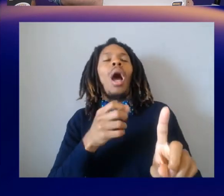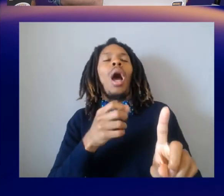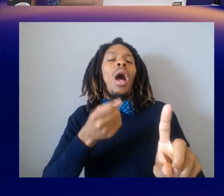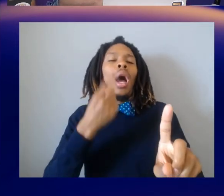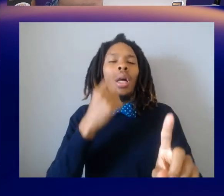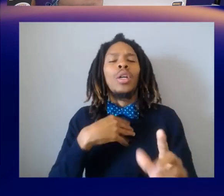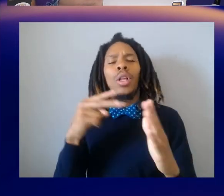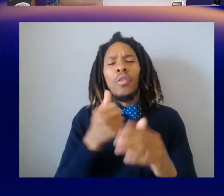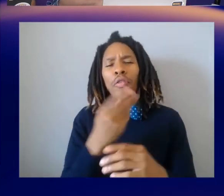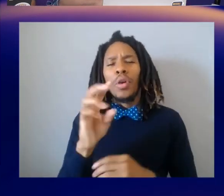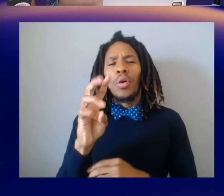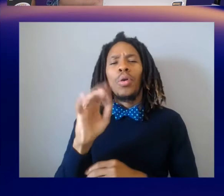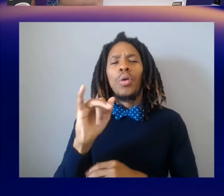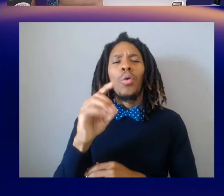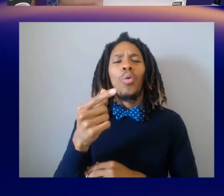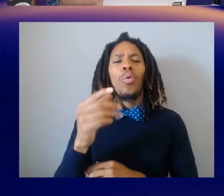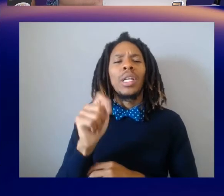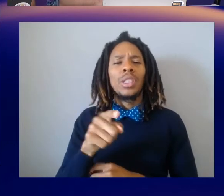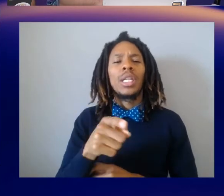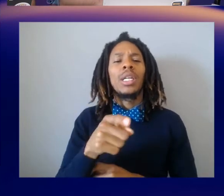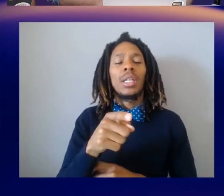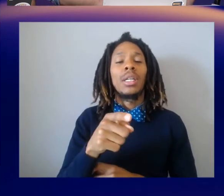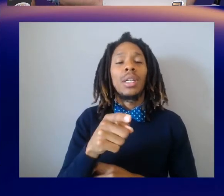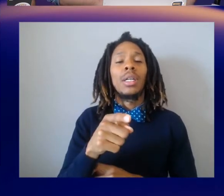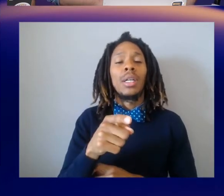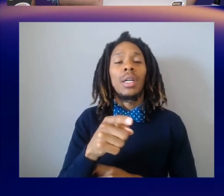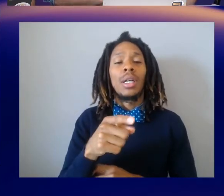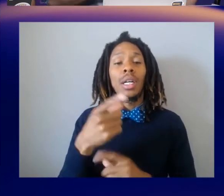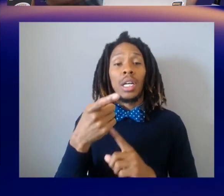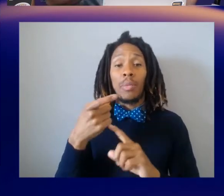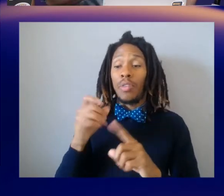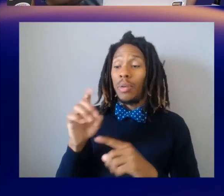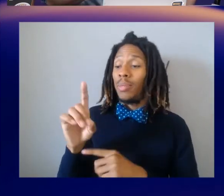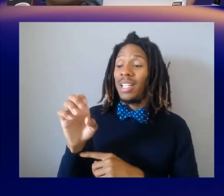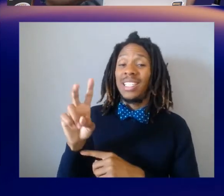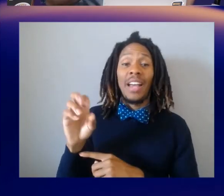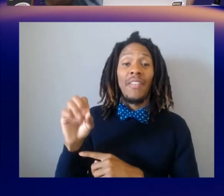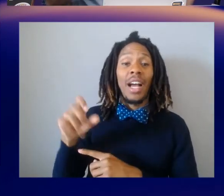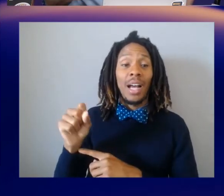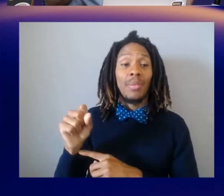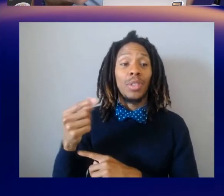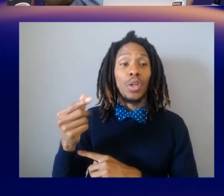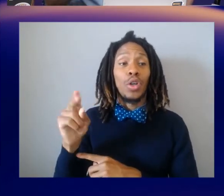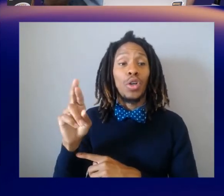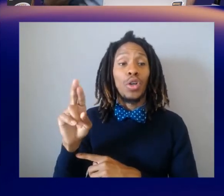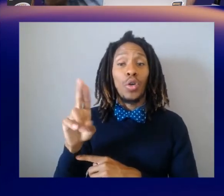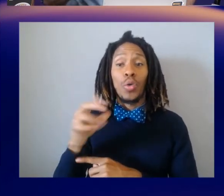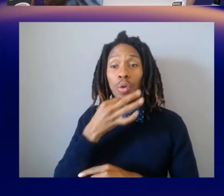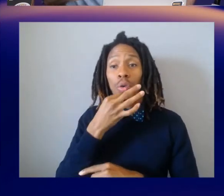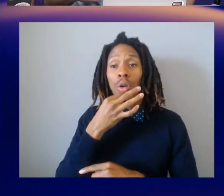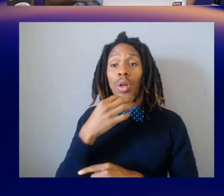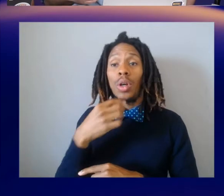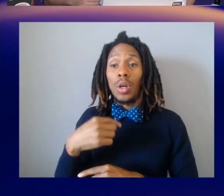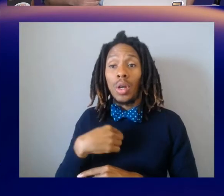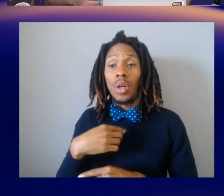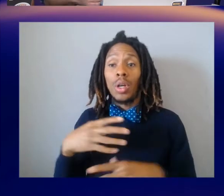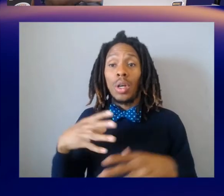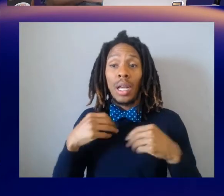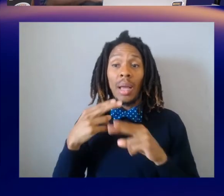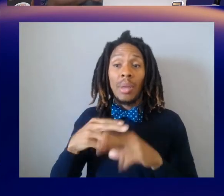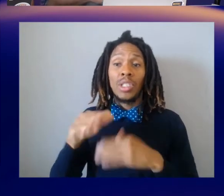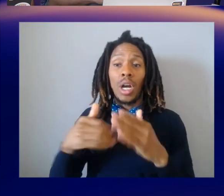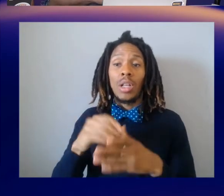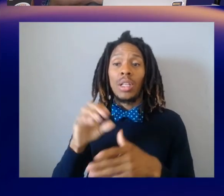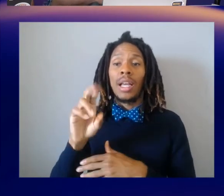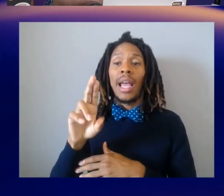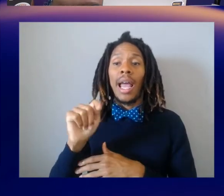widgets. So here what we're looking at is actually widgets from Devops Guru. So what Devops Guru is doing is we're taking in, like I mentioned, all these output signals. So we're taking a